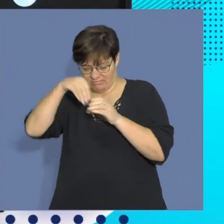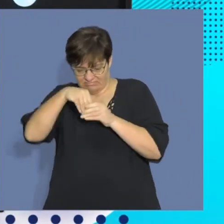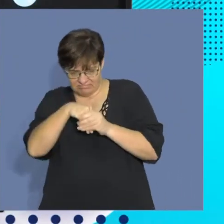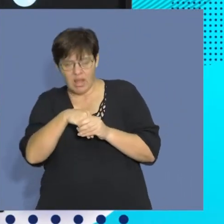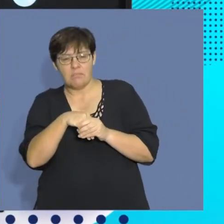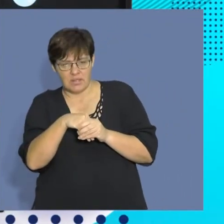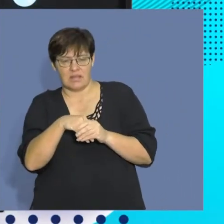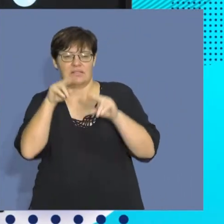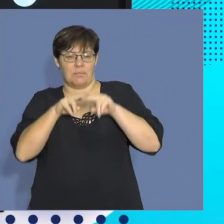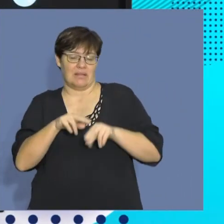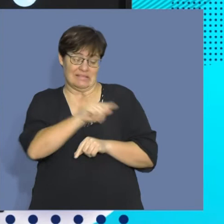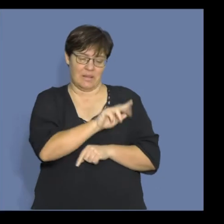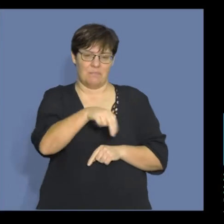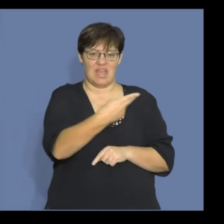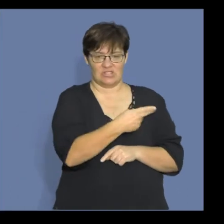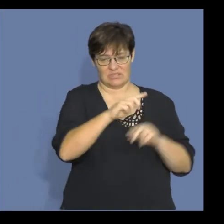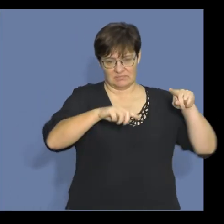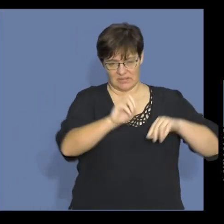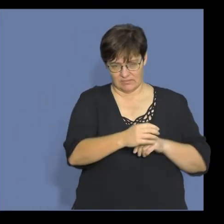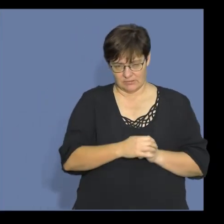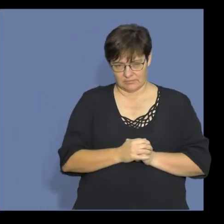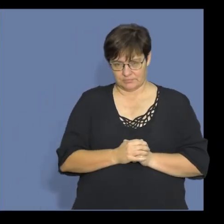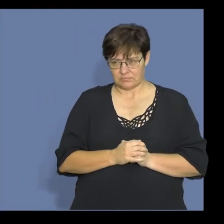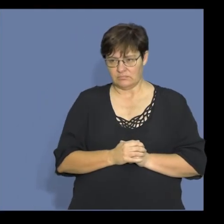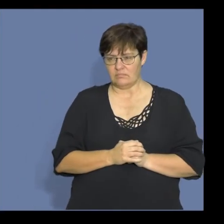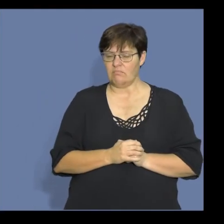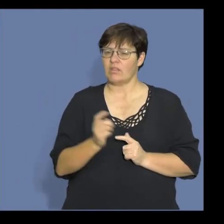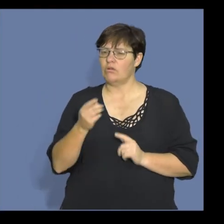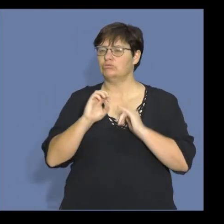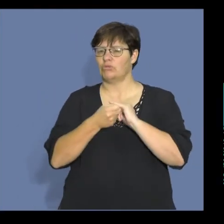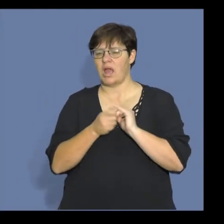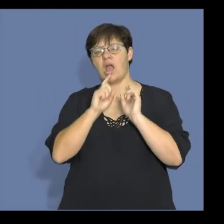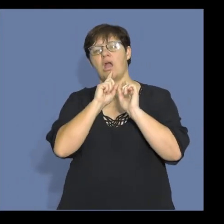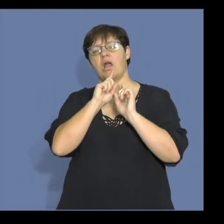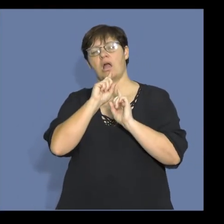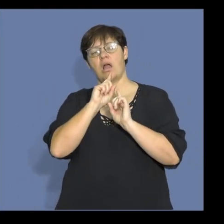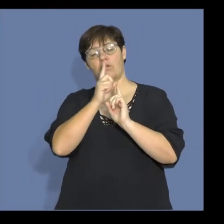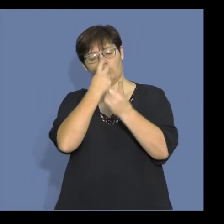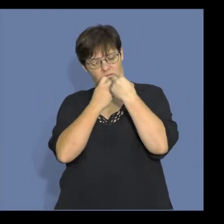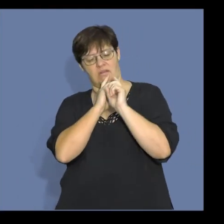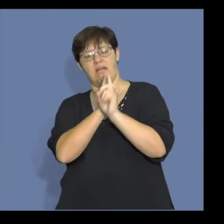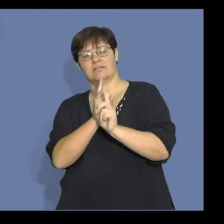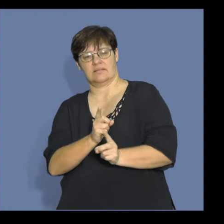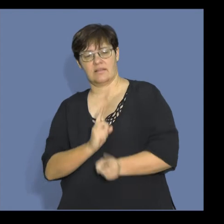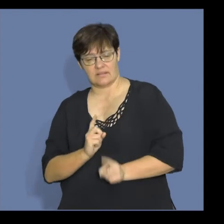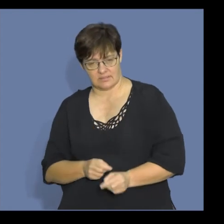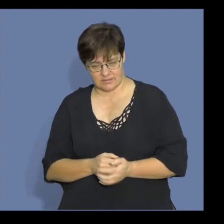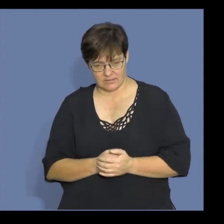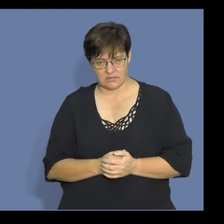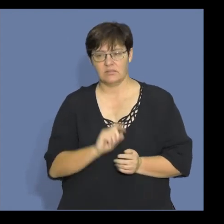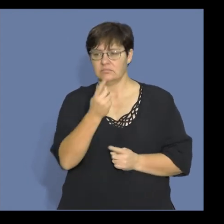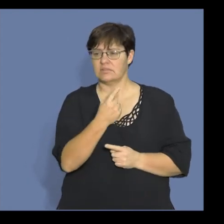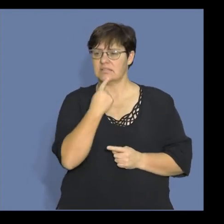live in an environment. Now, having looked at this graph, let's try and unpack some of the questions based on this. So the first question